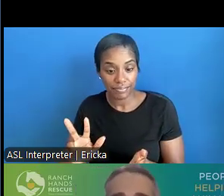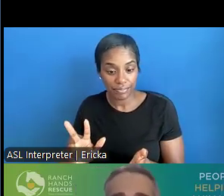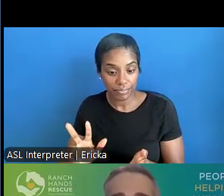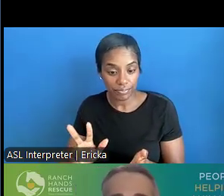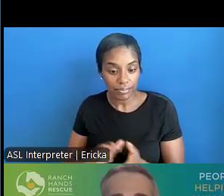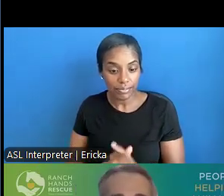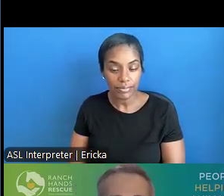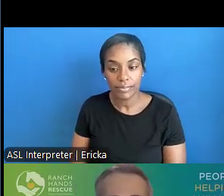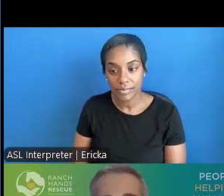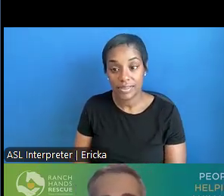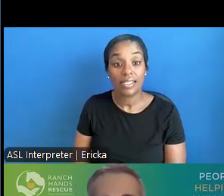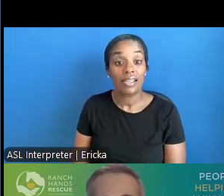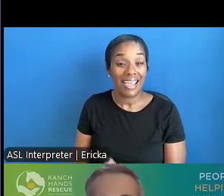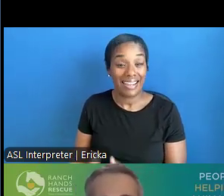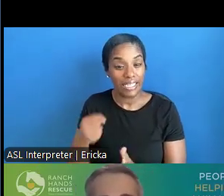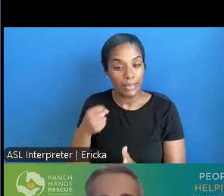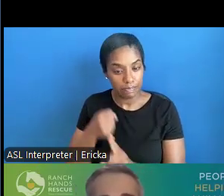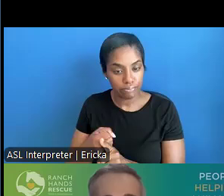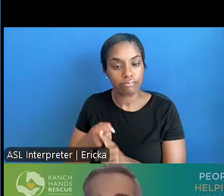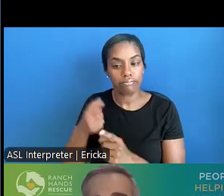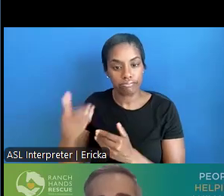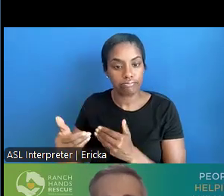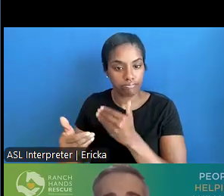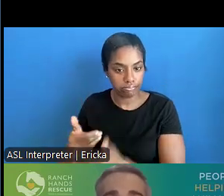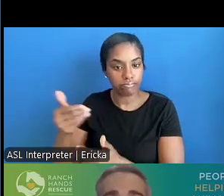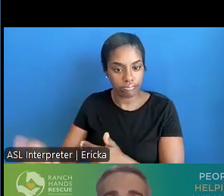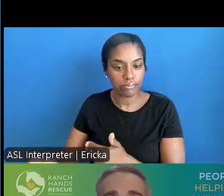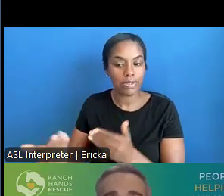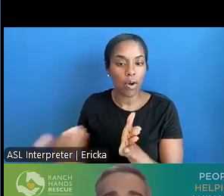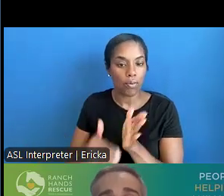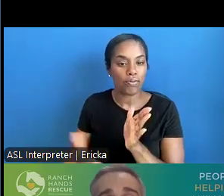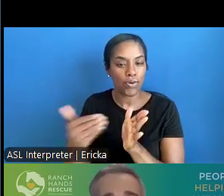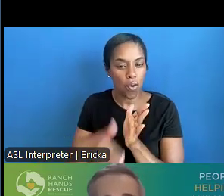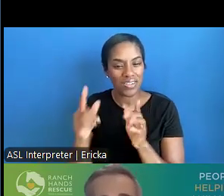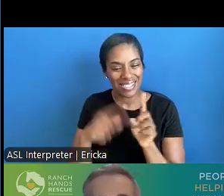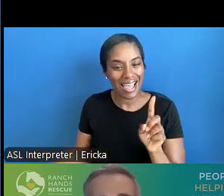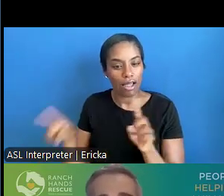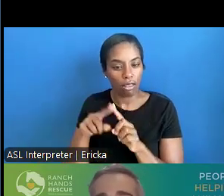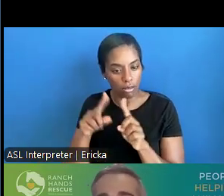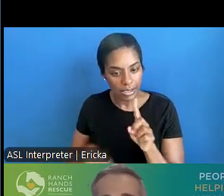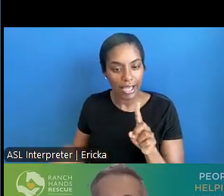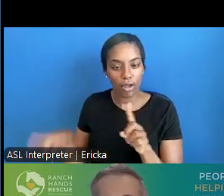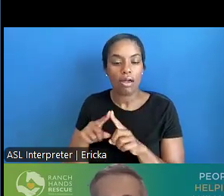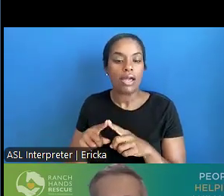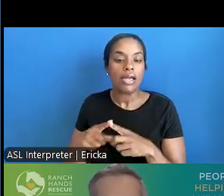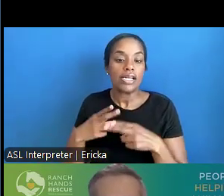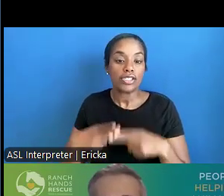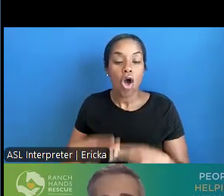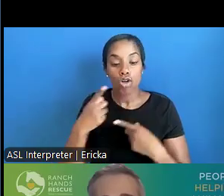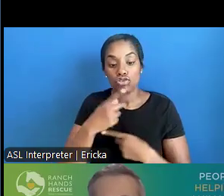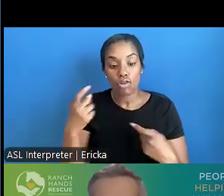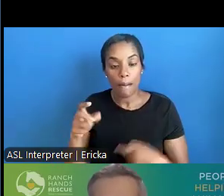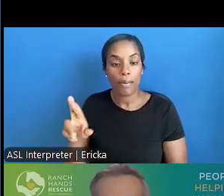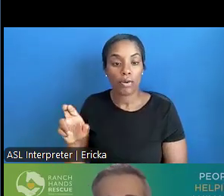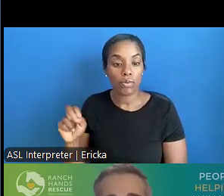the age that the perpetrator was when they abused them. So this is called trauma reenactment. It's a very common thing.